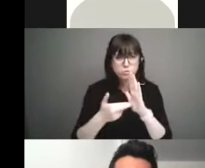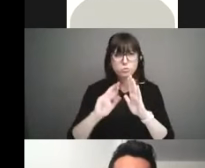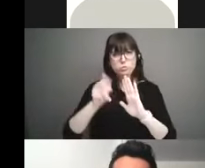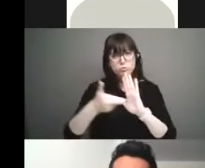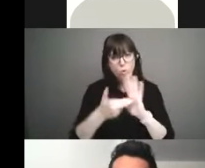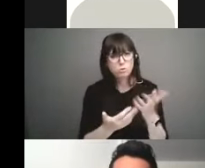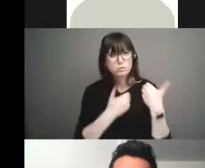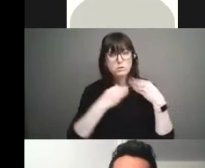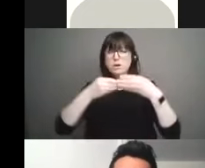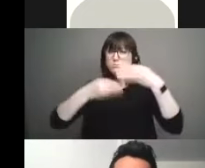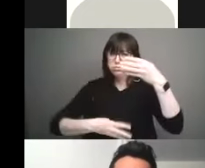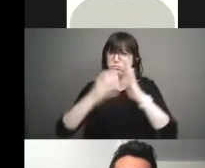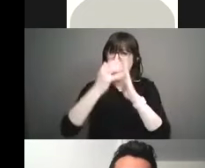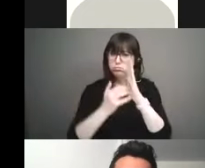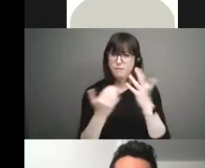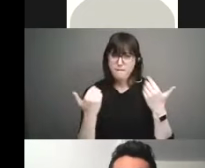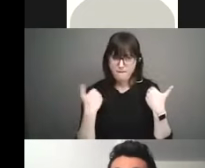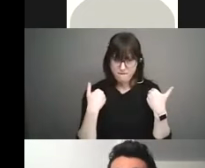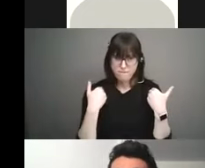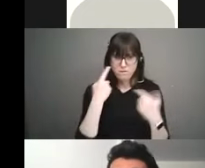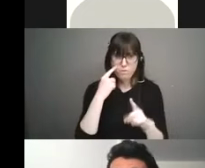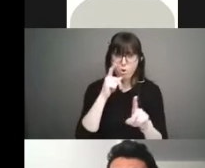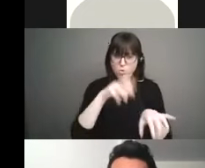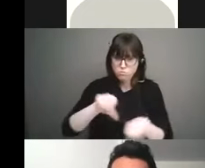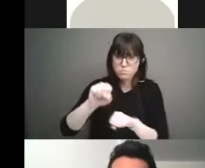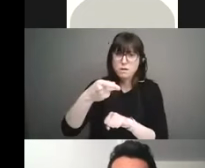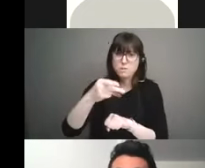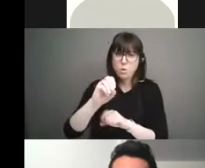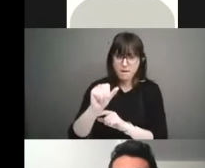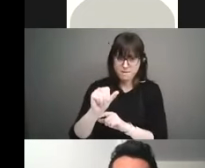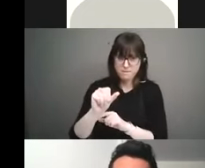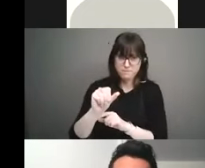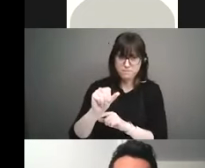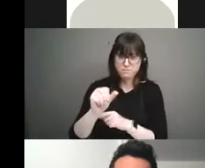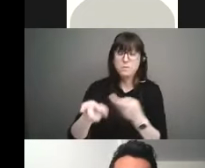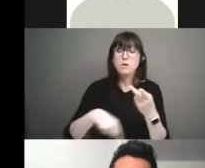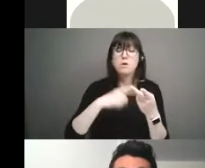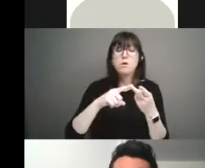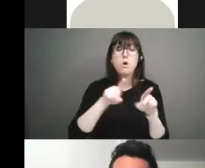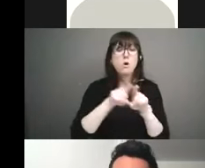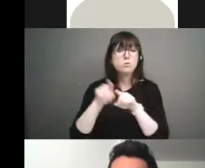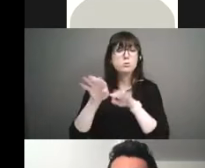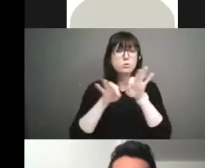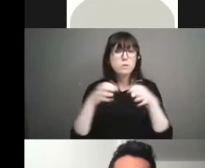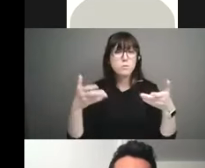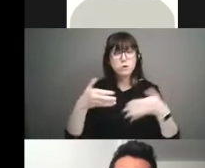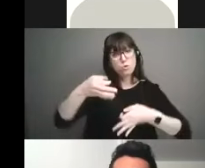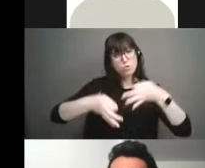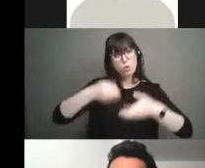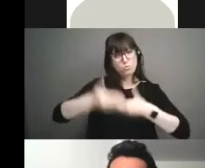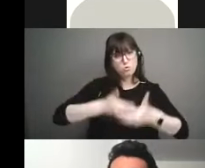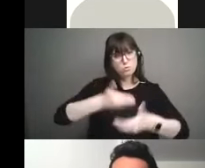power of attorney, and it also includes the court processes for holding that